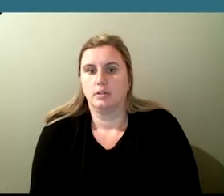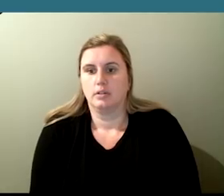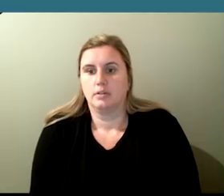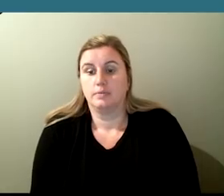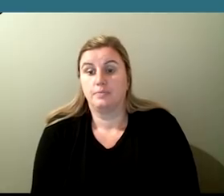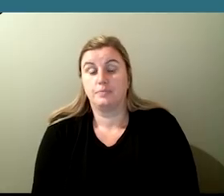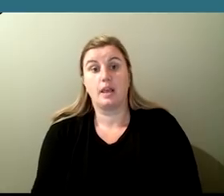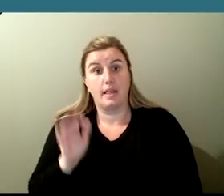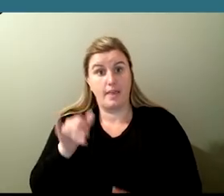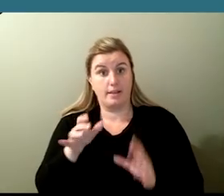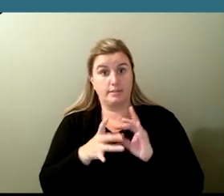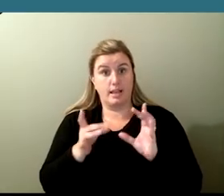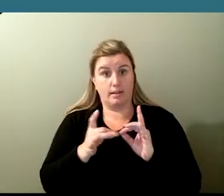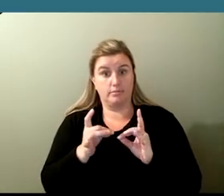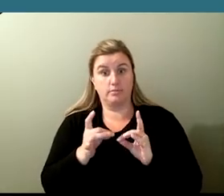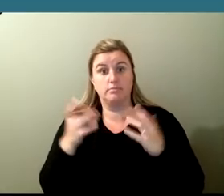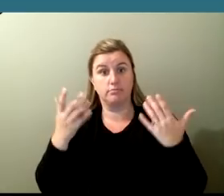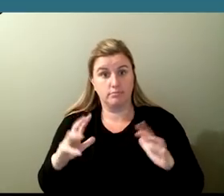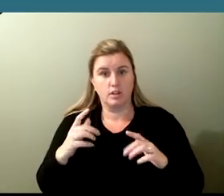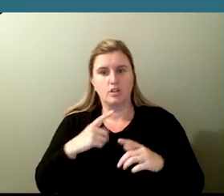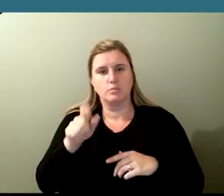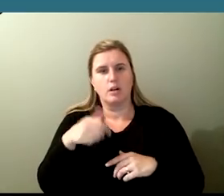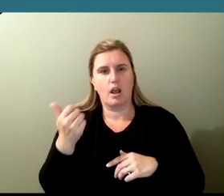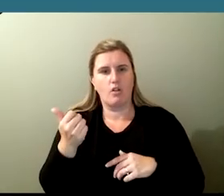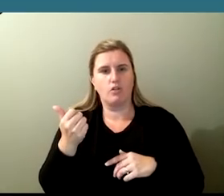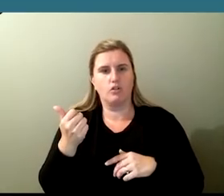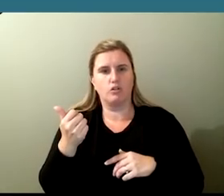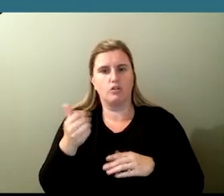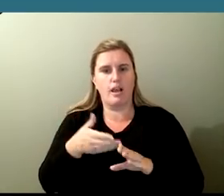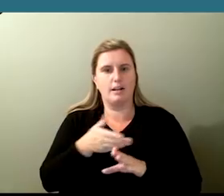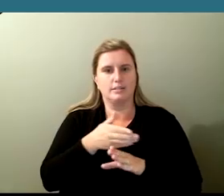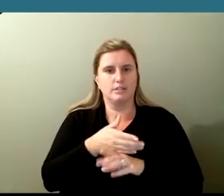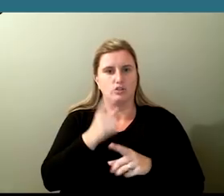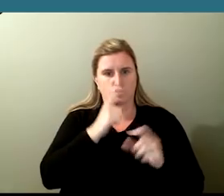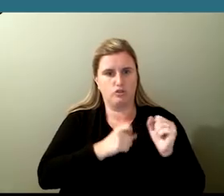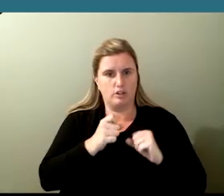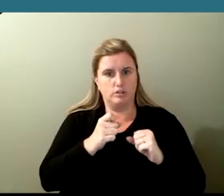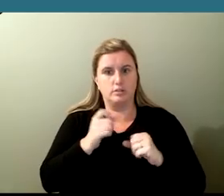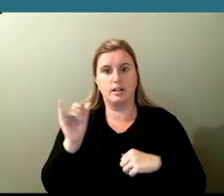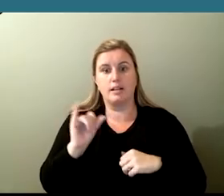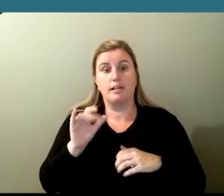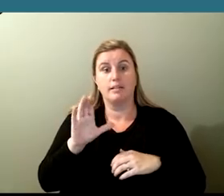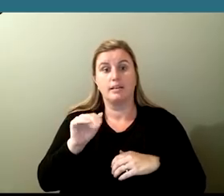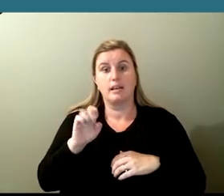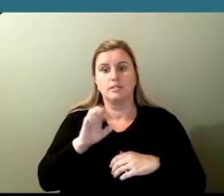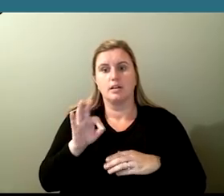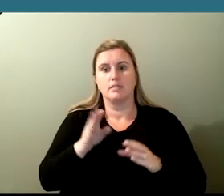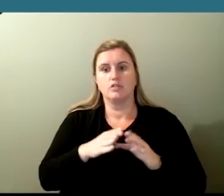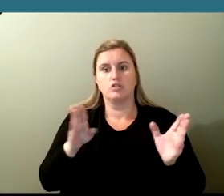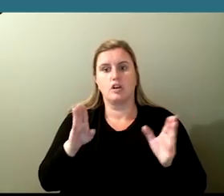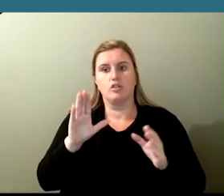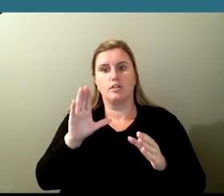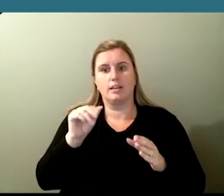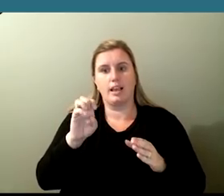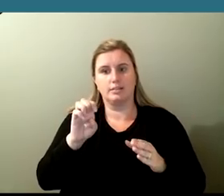So with that said, of course, there have been other antecedent strategies that have been employed, such as the case of general case instructions